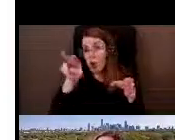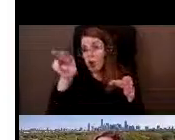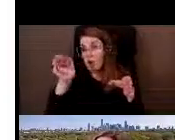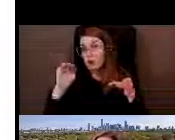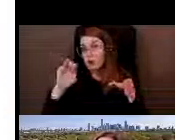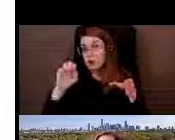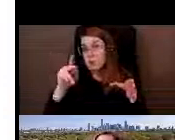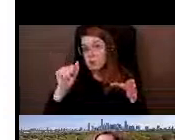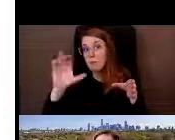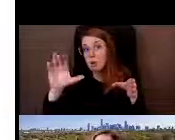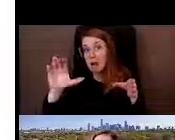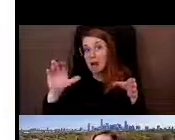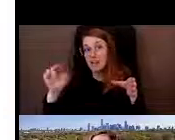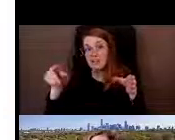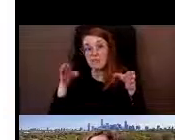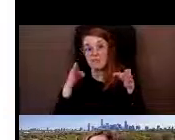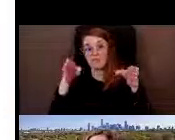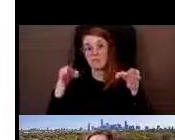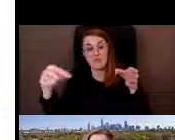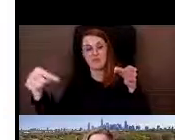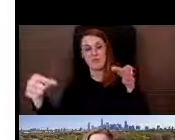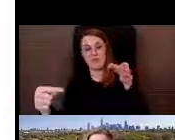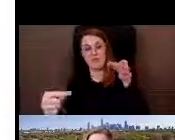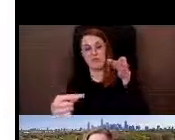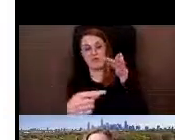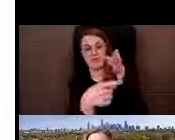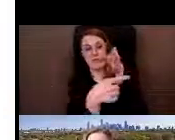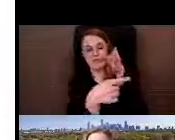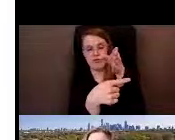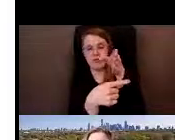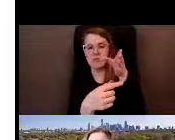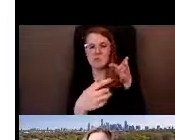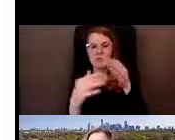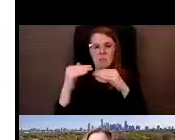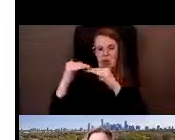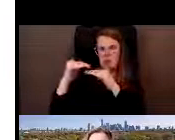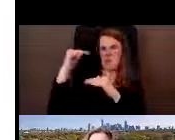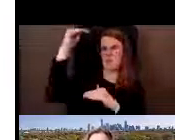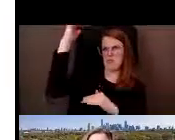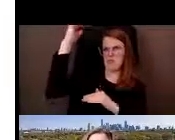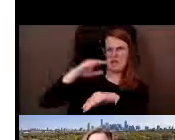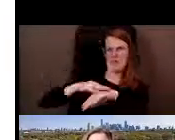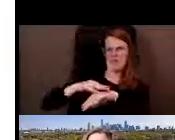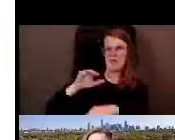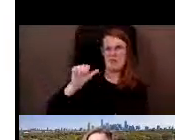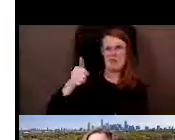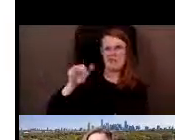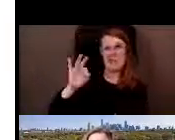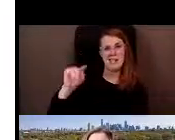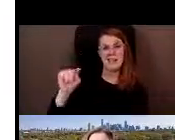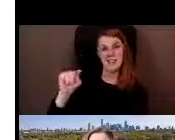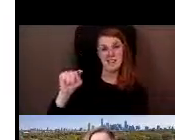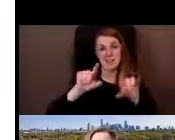how the underpass tunnel would look. And so there would be a minimum 10-foot height clearance, and we would make that tunnel as short